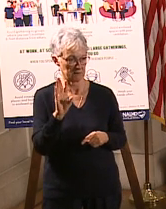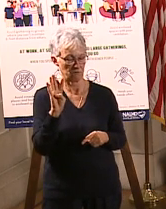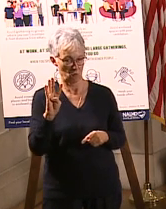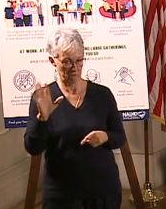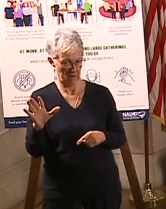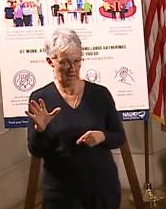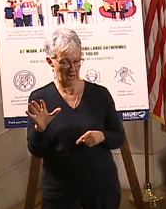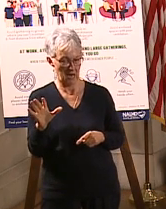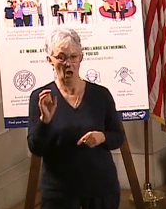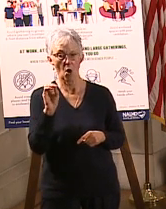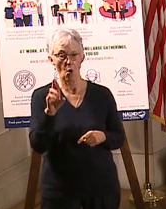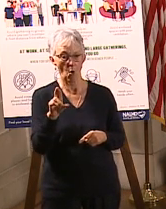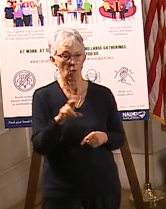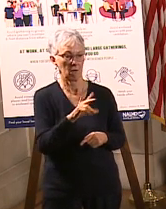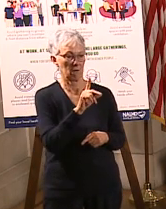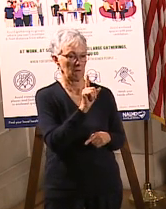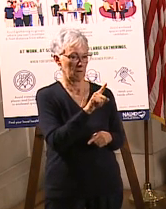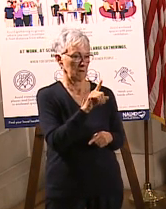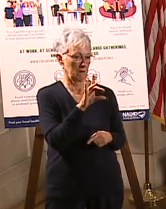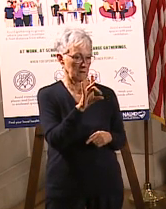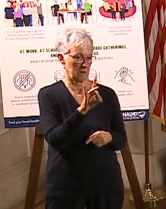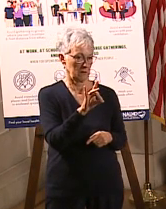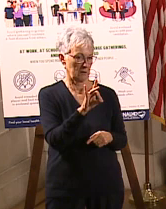402-555-6645 or toll-free